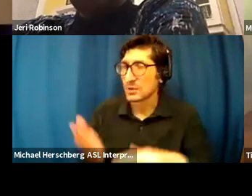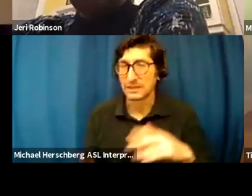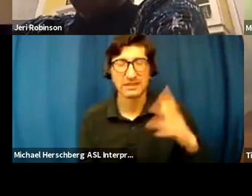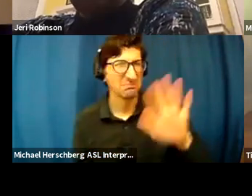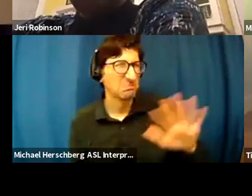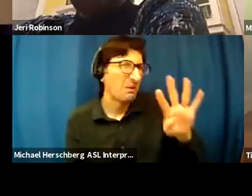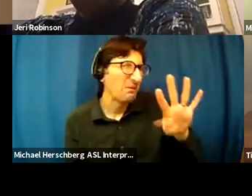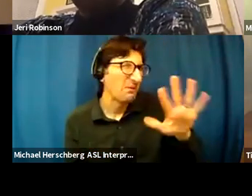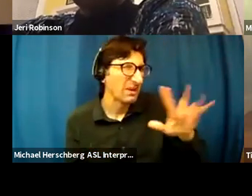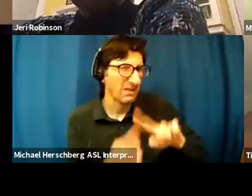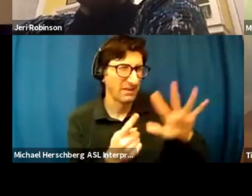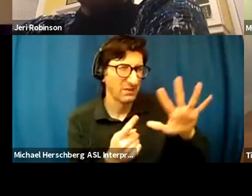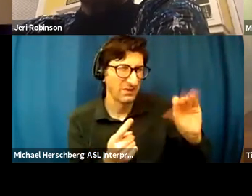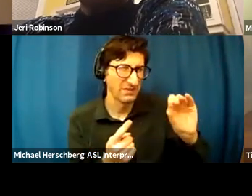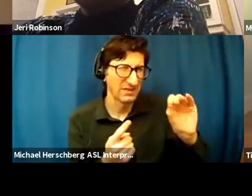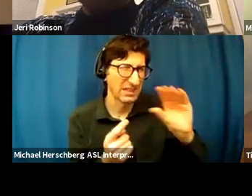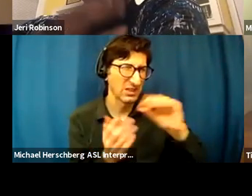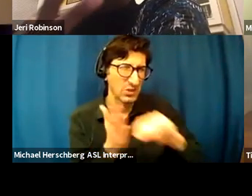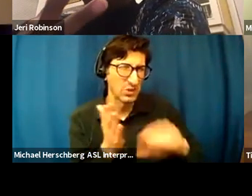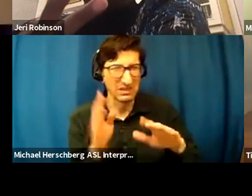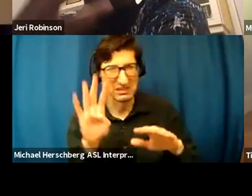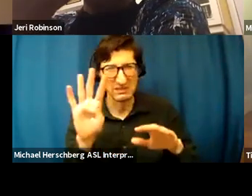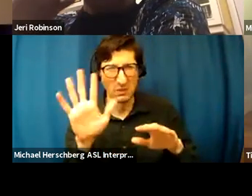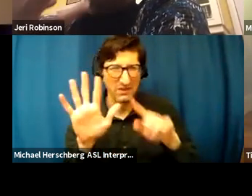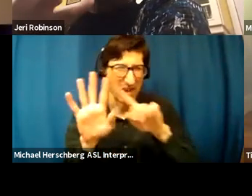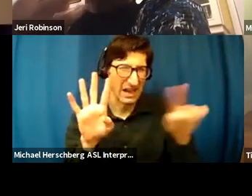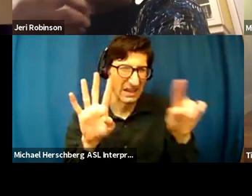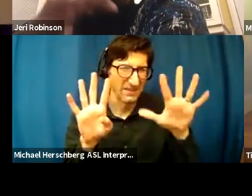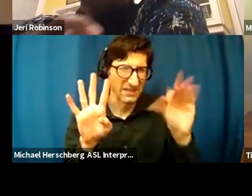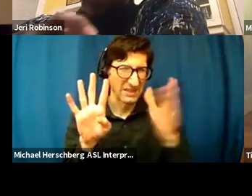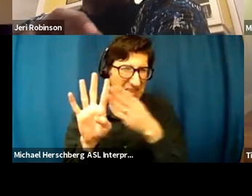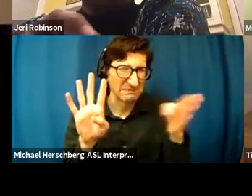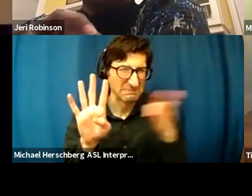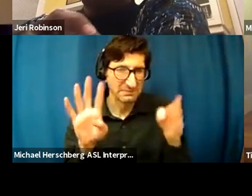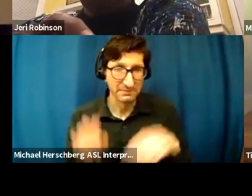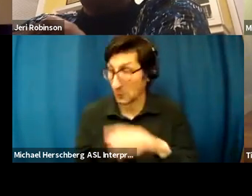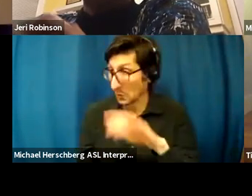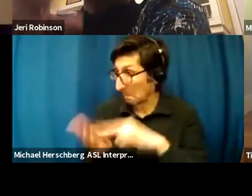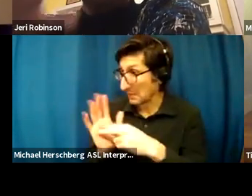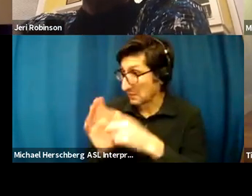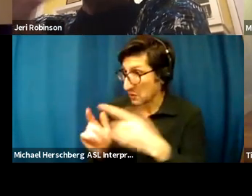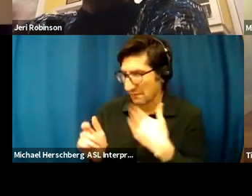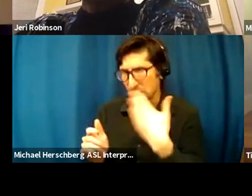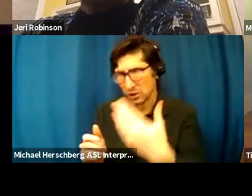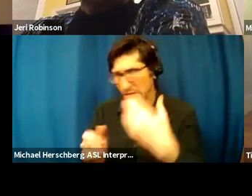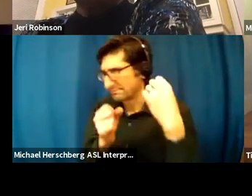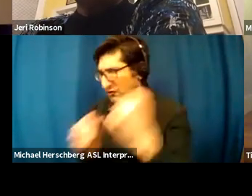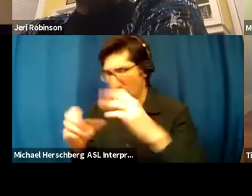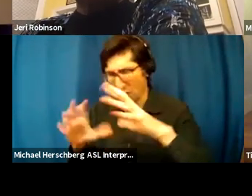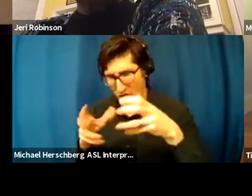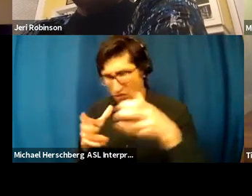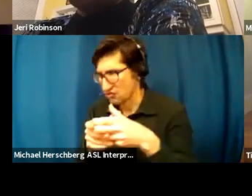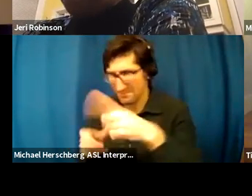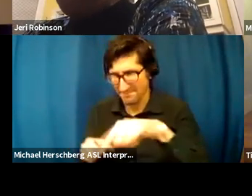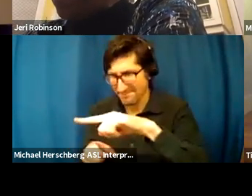and 50 students. Okay, so that's great that you've got a good, strong working group of committed kids to